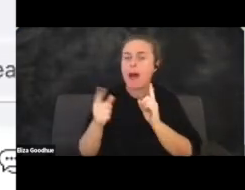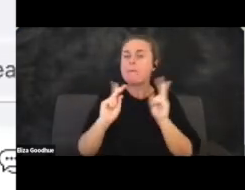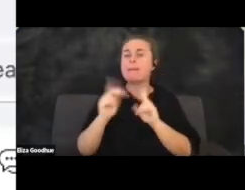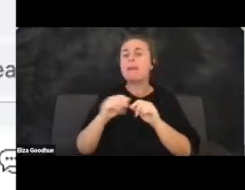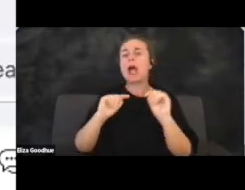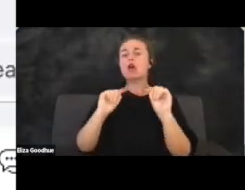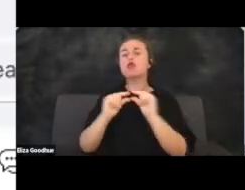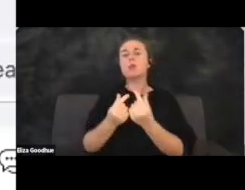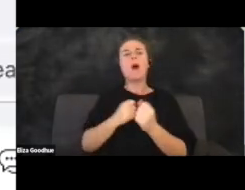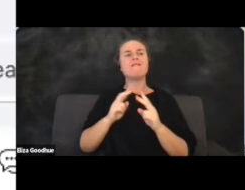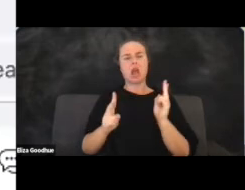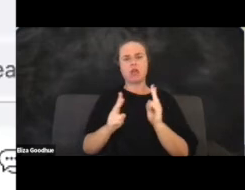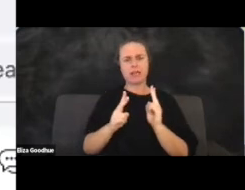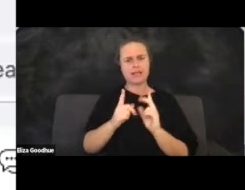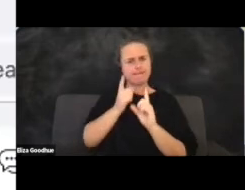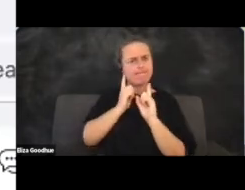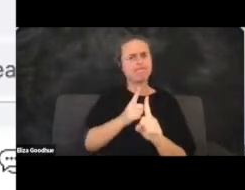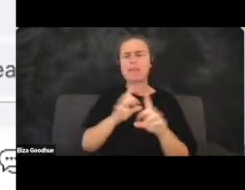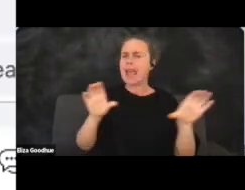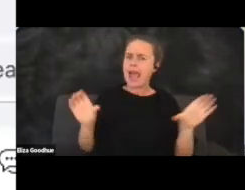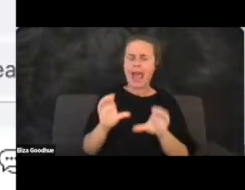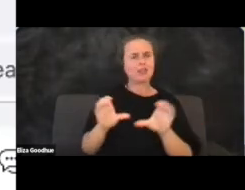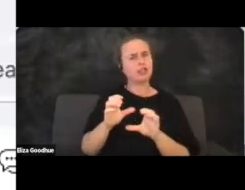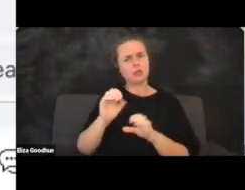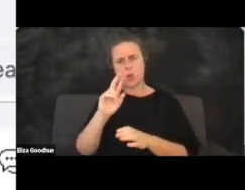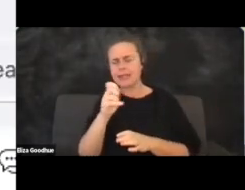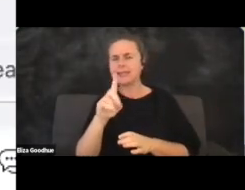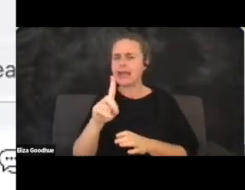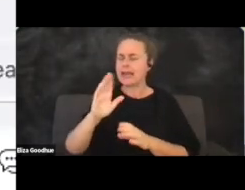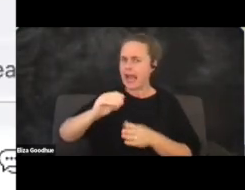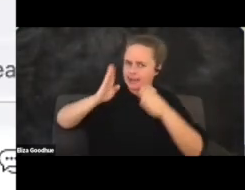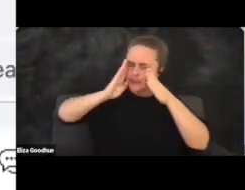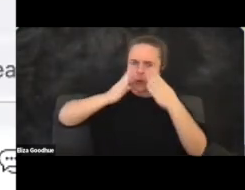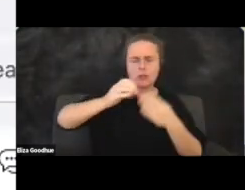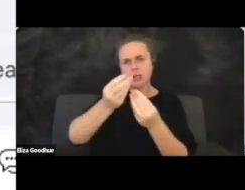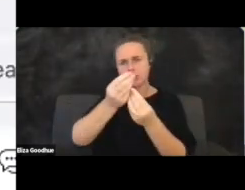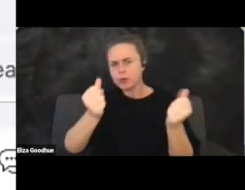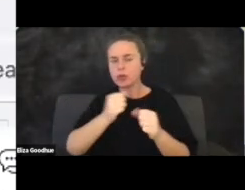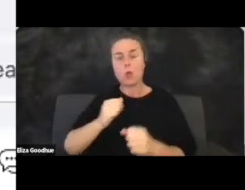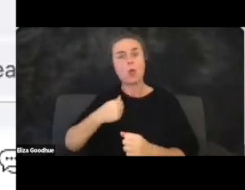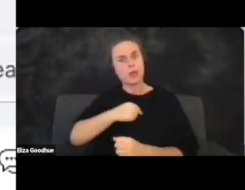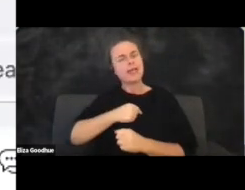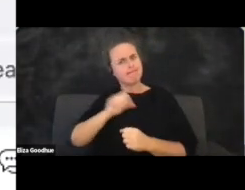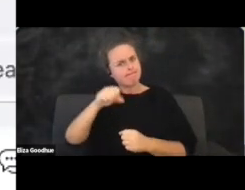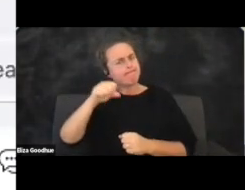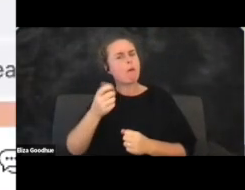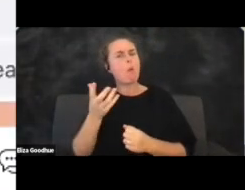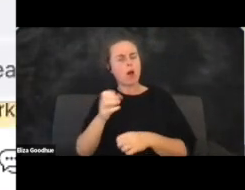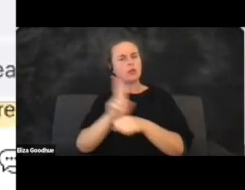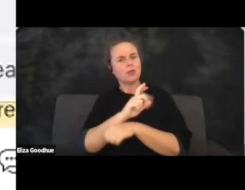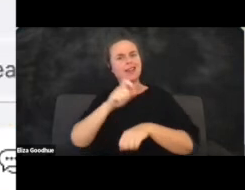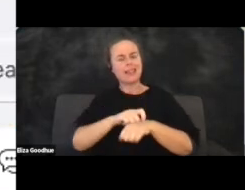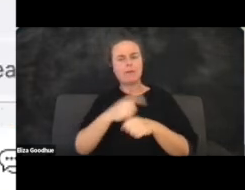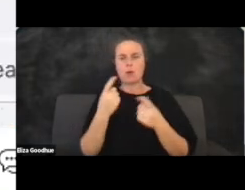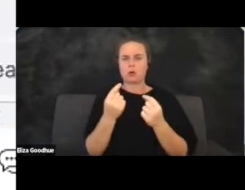very action-oriented, solution-focused individuals that we were wanting to use the time to look at what can we do next. So then we